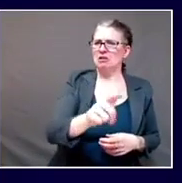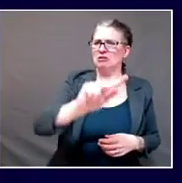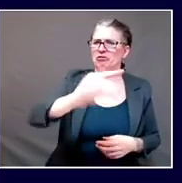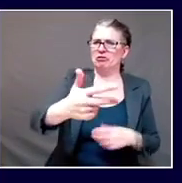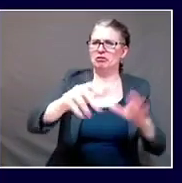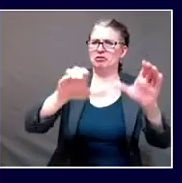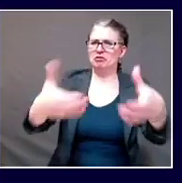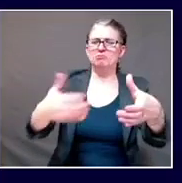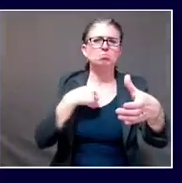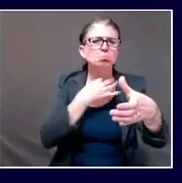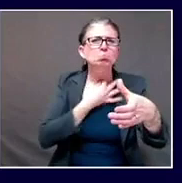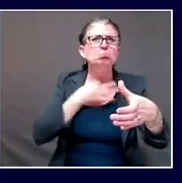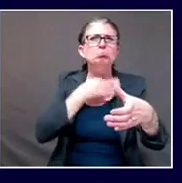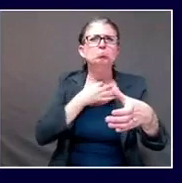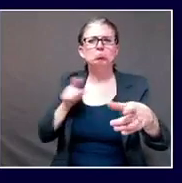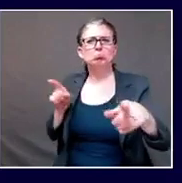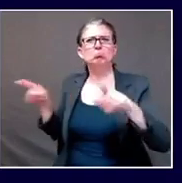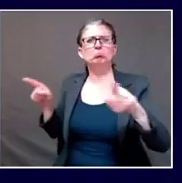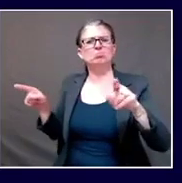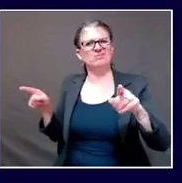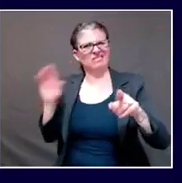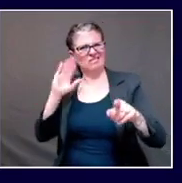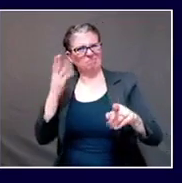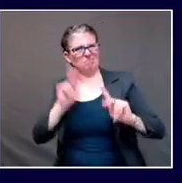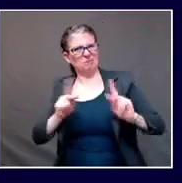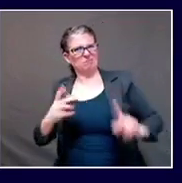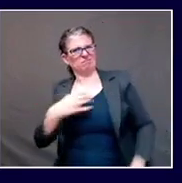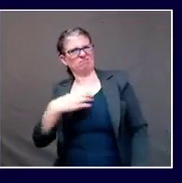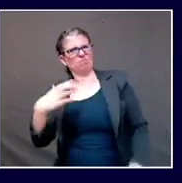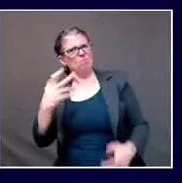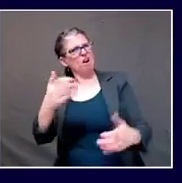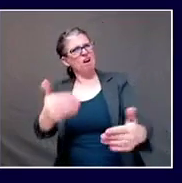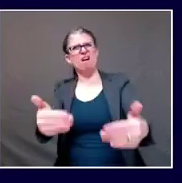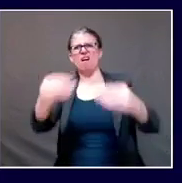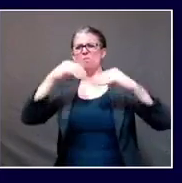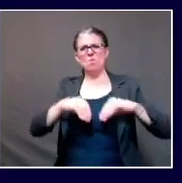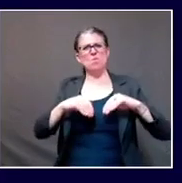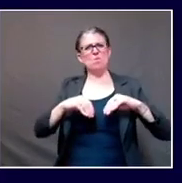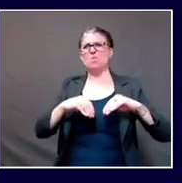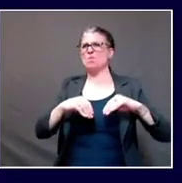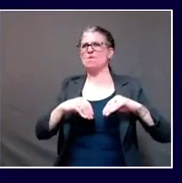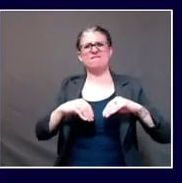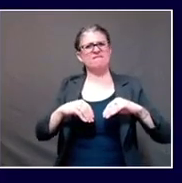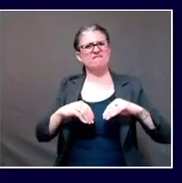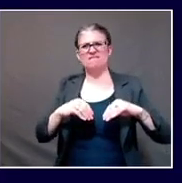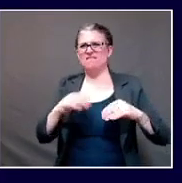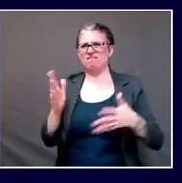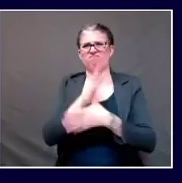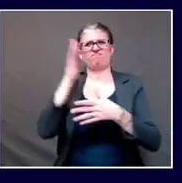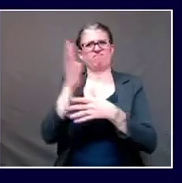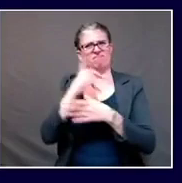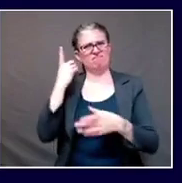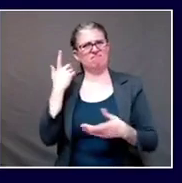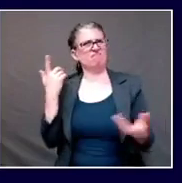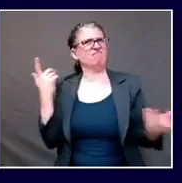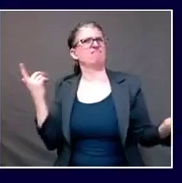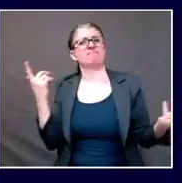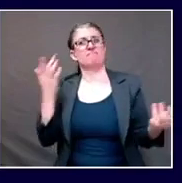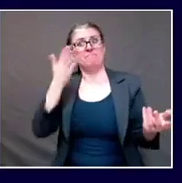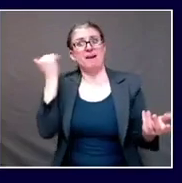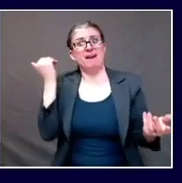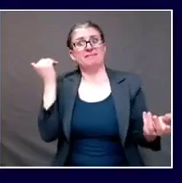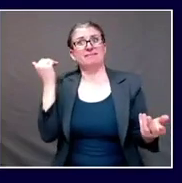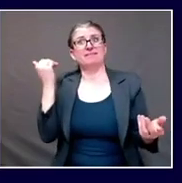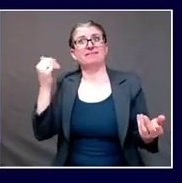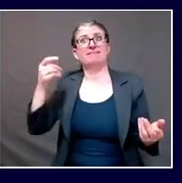which in Maine includes older people living in congregate settings. And so I'm wondering, considering the outbreaks that have happened in prisons and jails in Maine during the